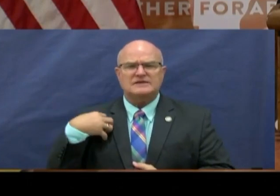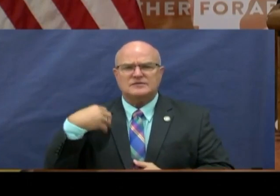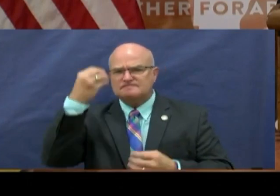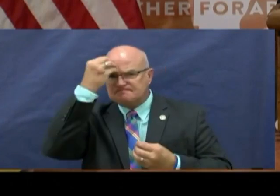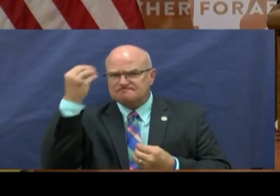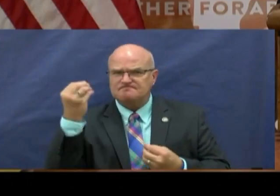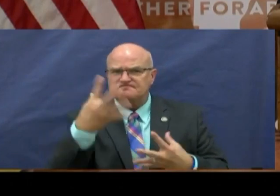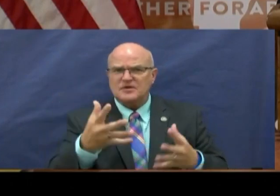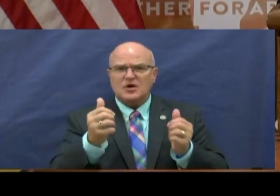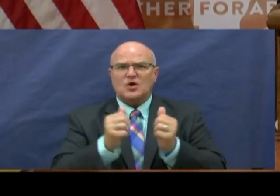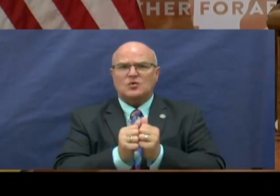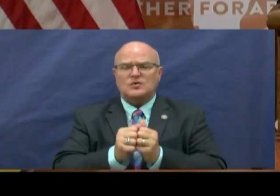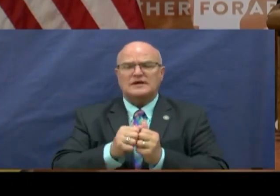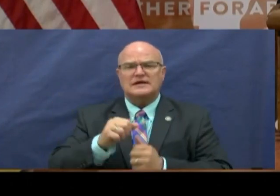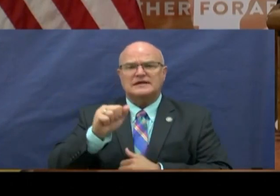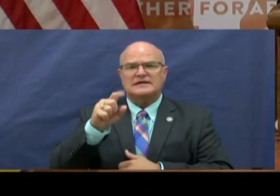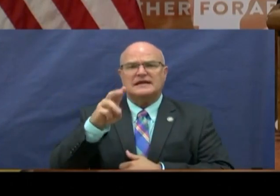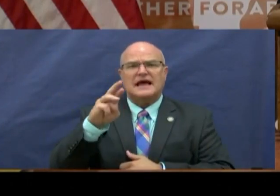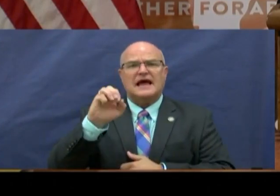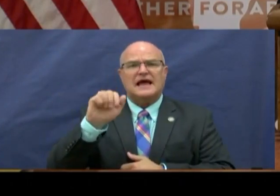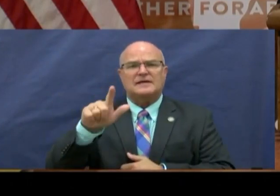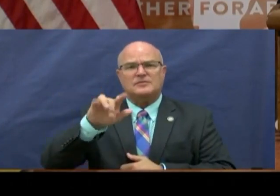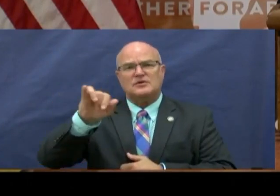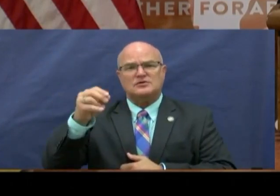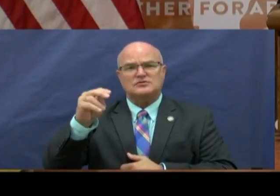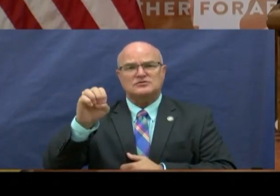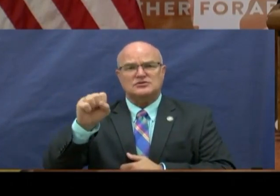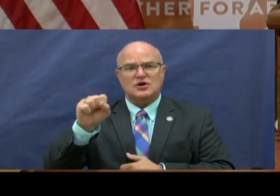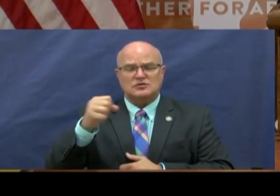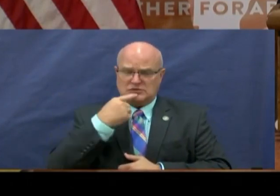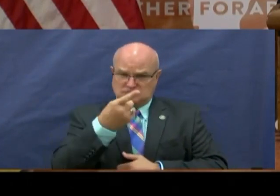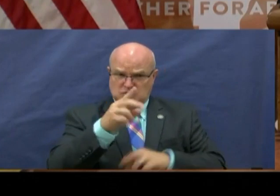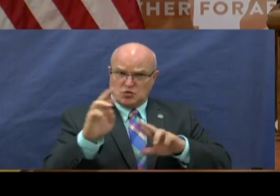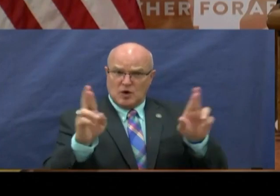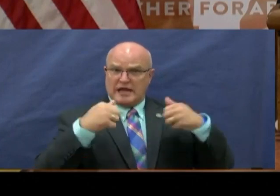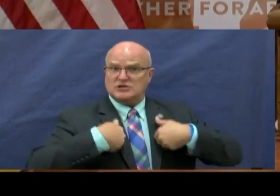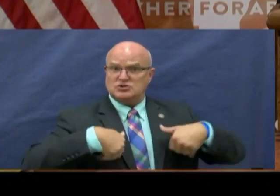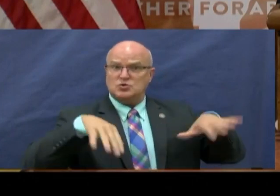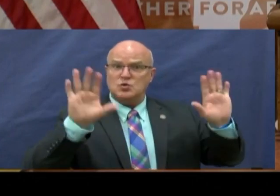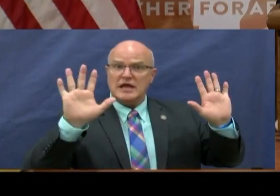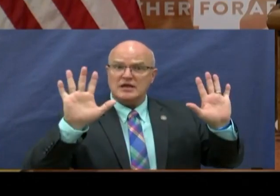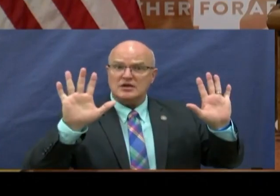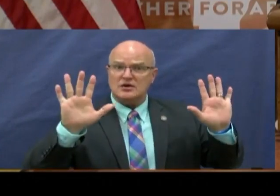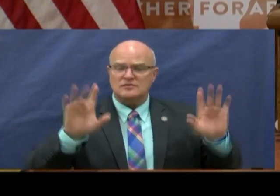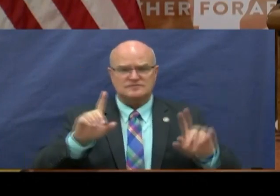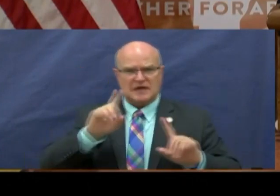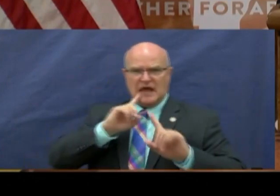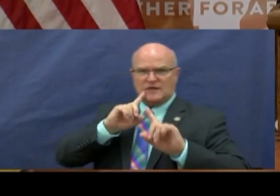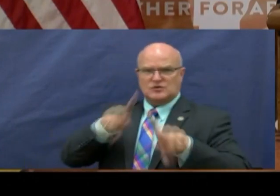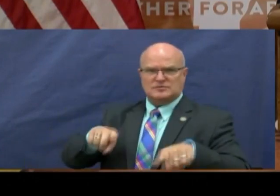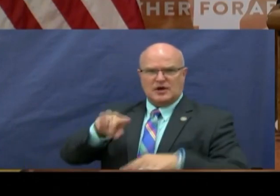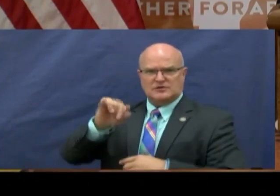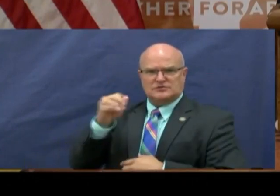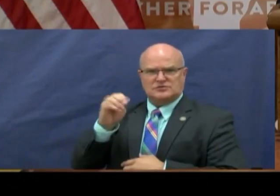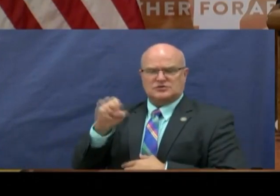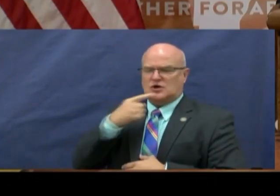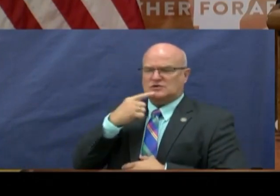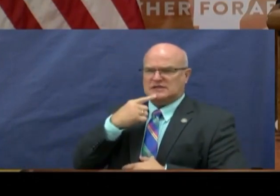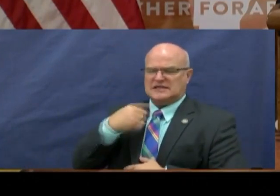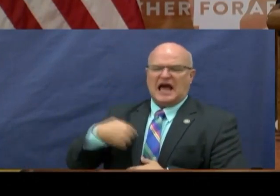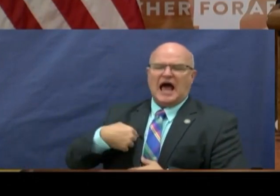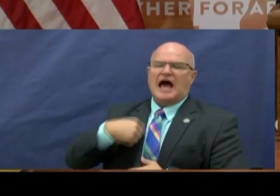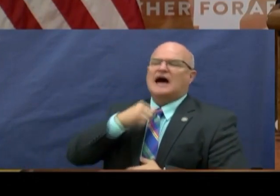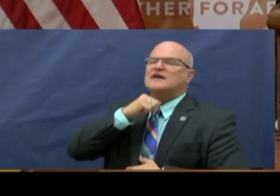communicated with Admiral Jones and said, "Are you ready to surrender?" And his response was, "I have not